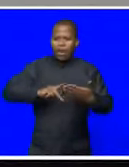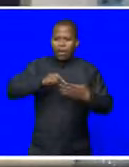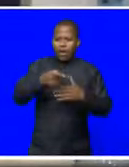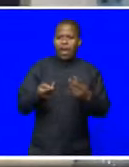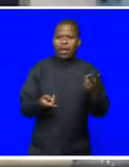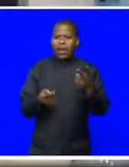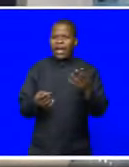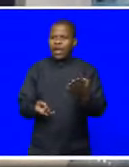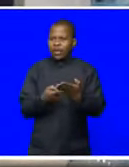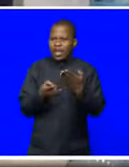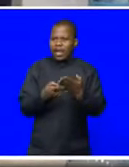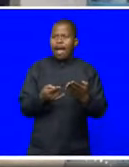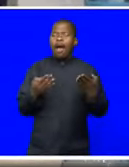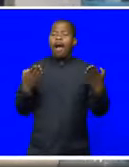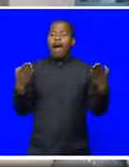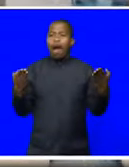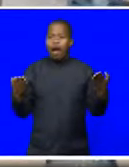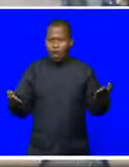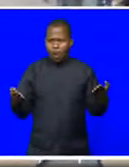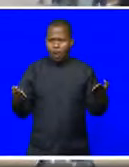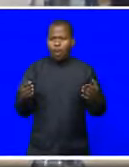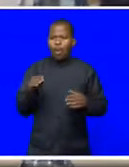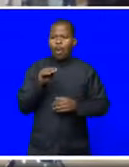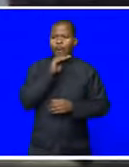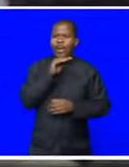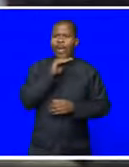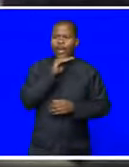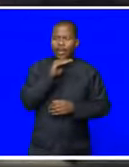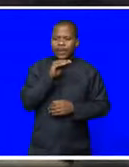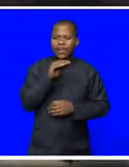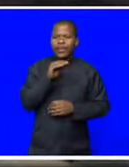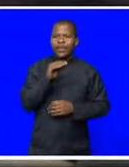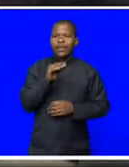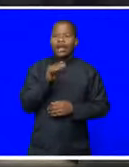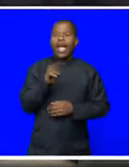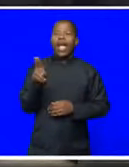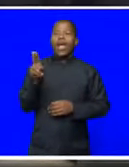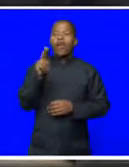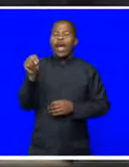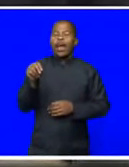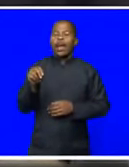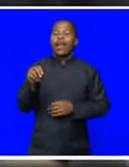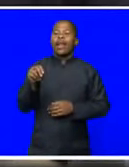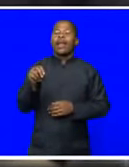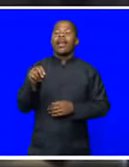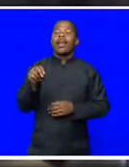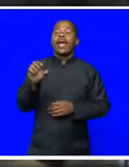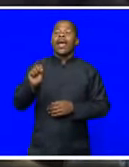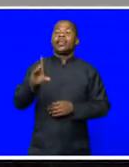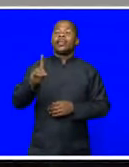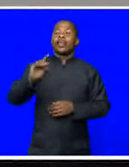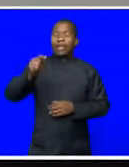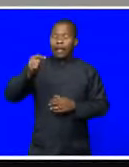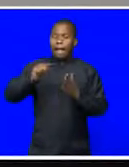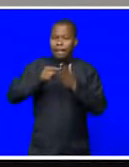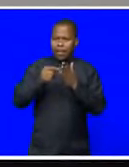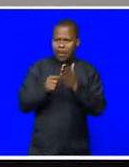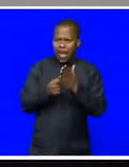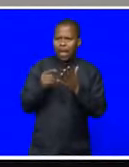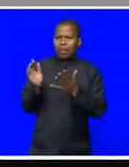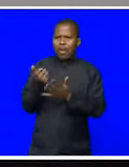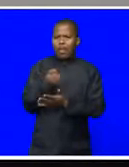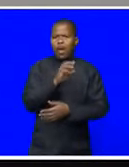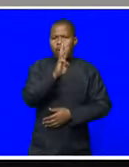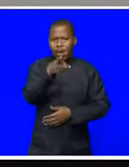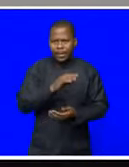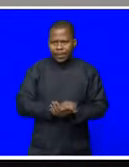enhance physical environment needed to accelerate progress towards reaching the SDGs targets. The Parliament strategic plan